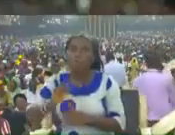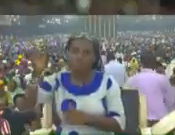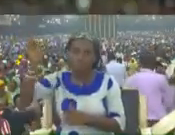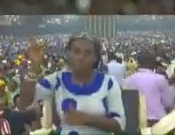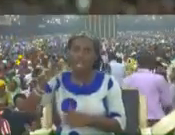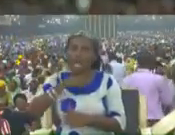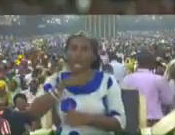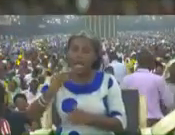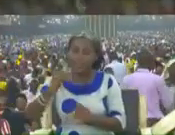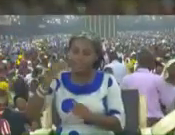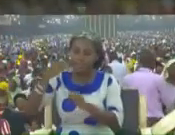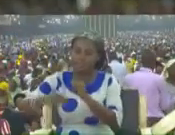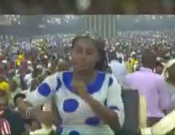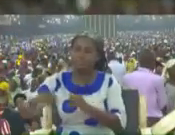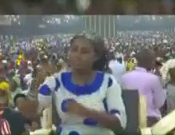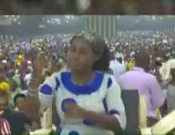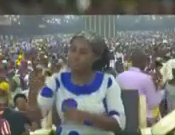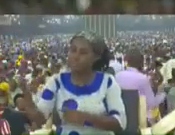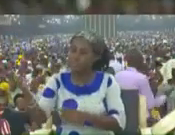3 days will be here.